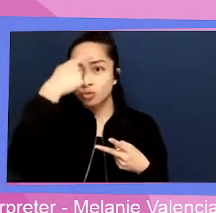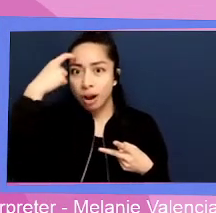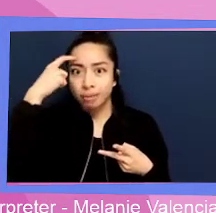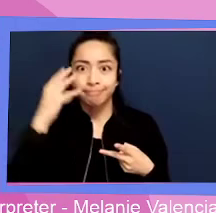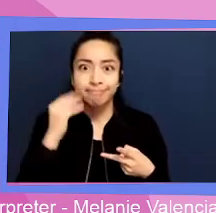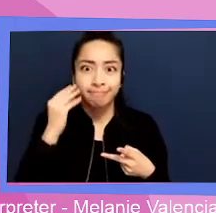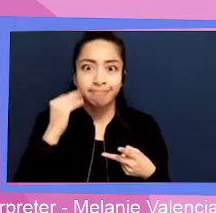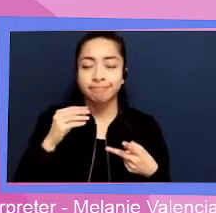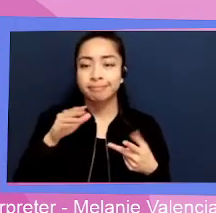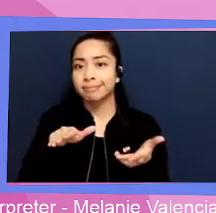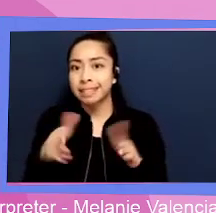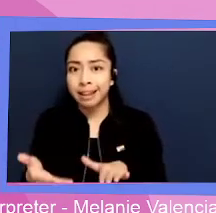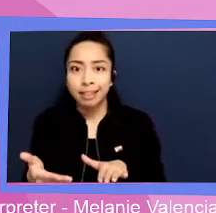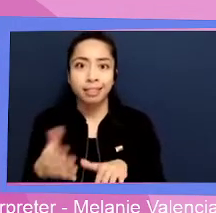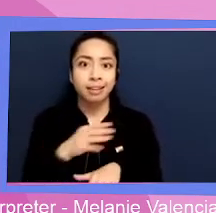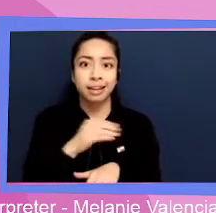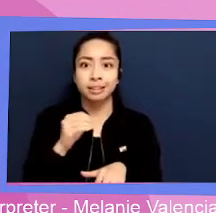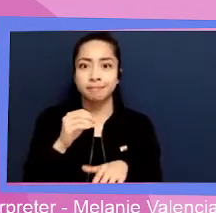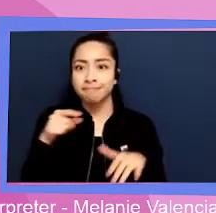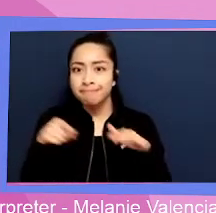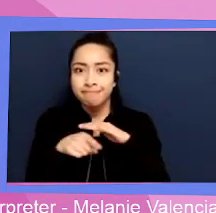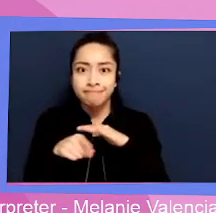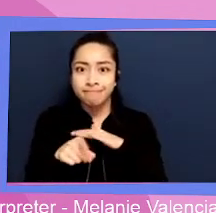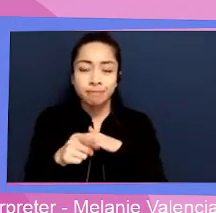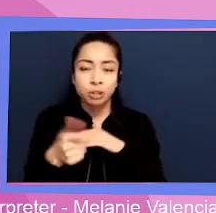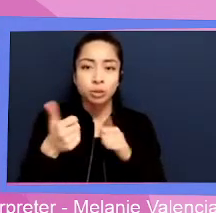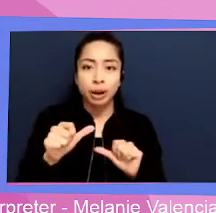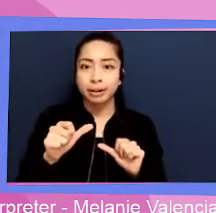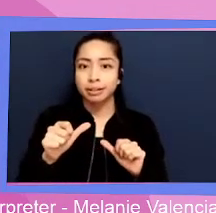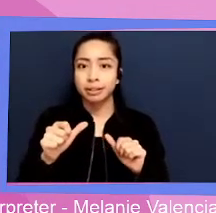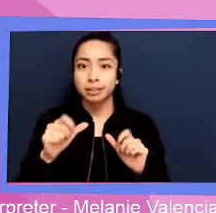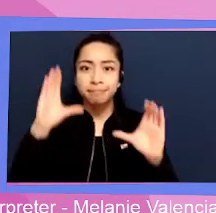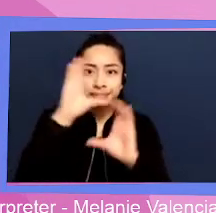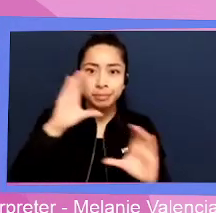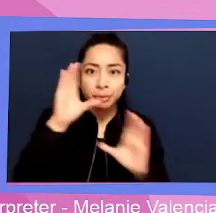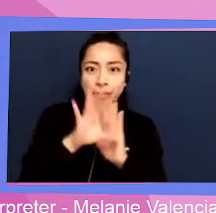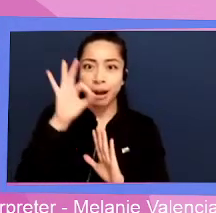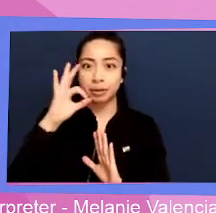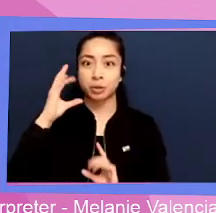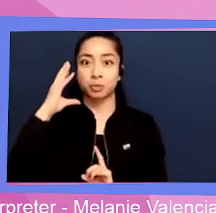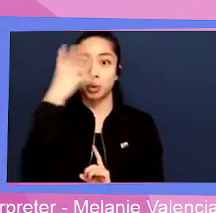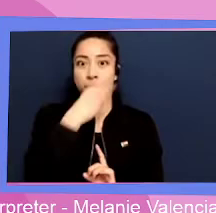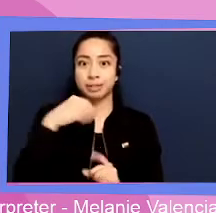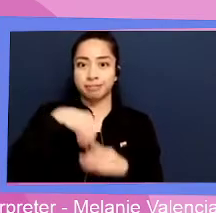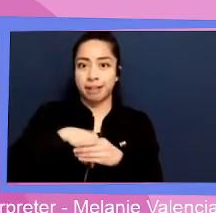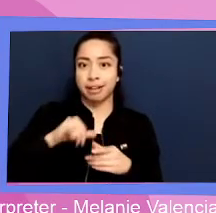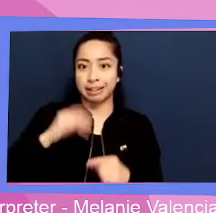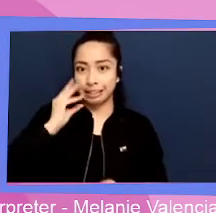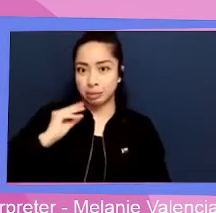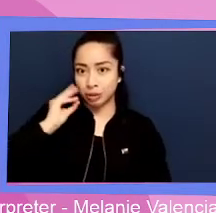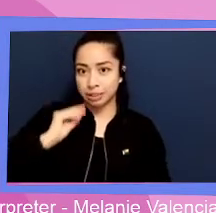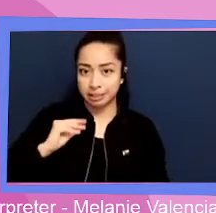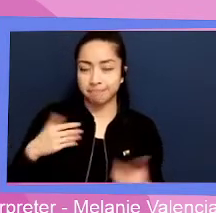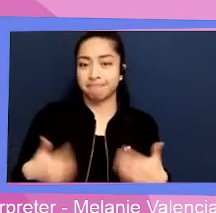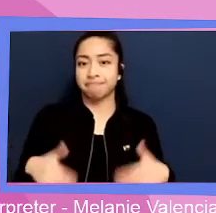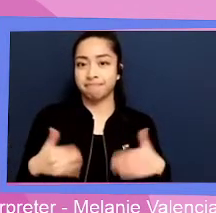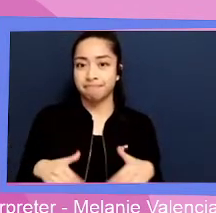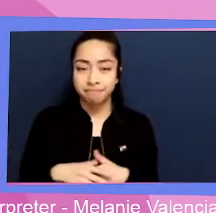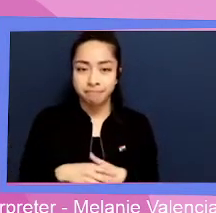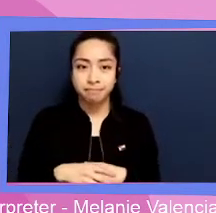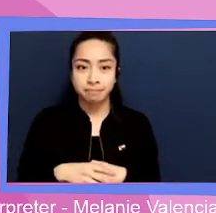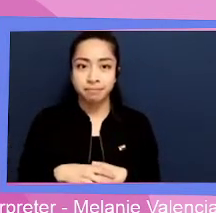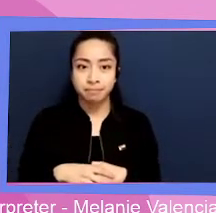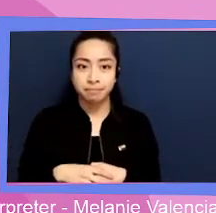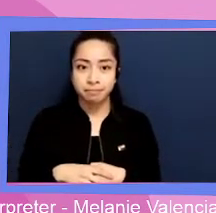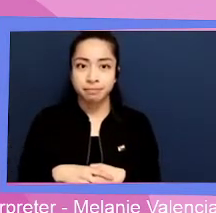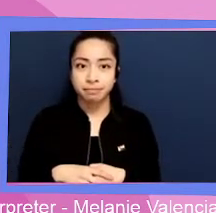and also finding beauty in the midst of that and purpose and meaning. I'd love for you to read,